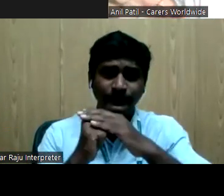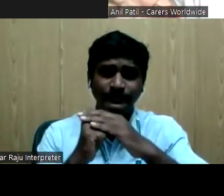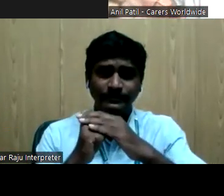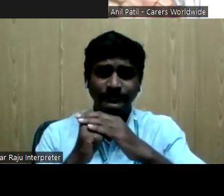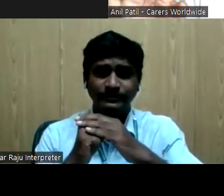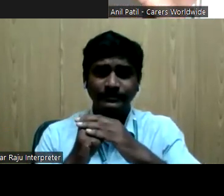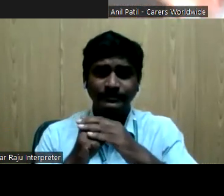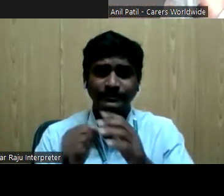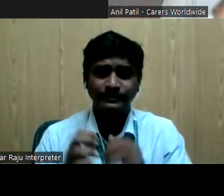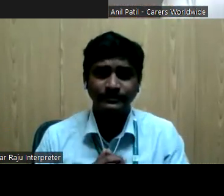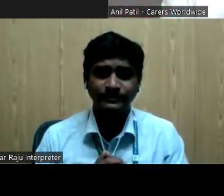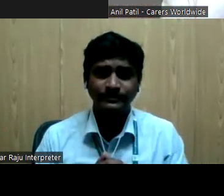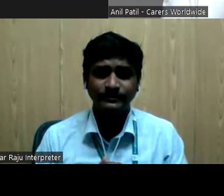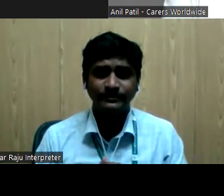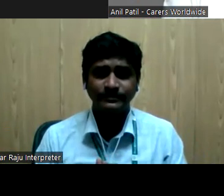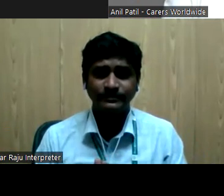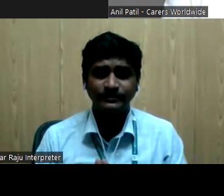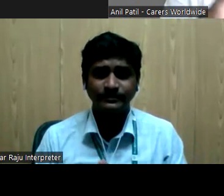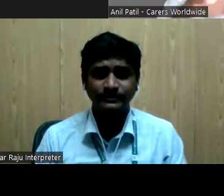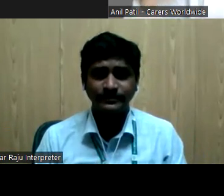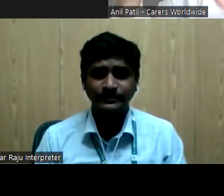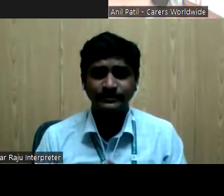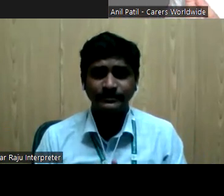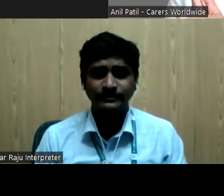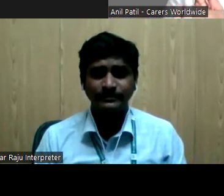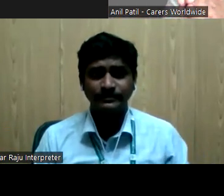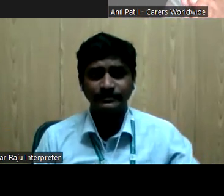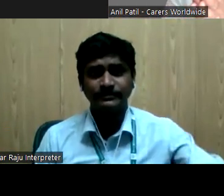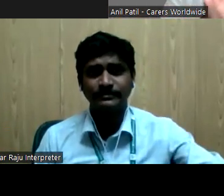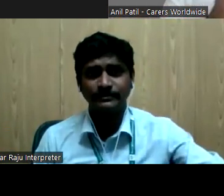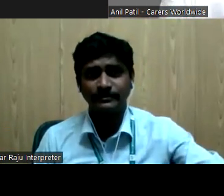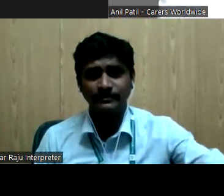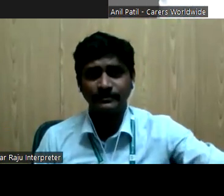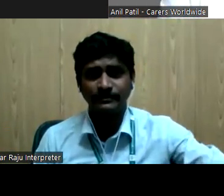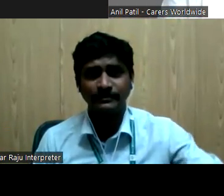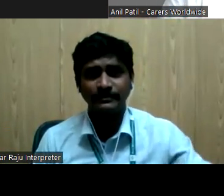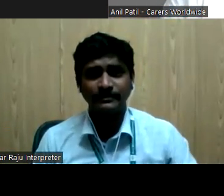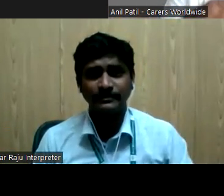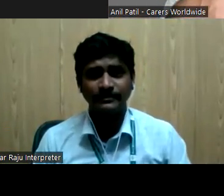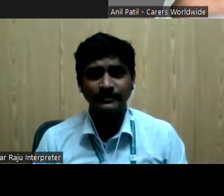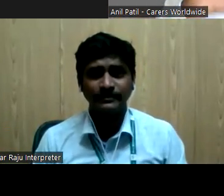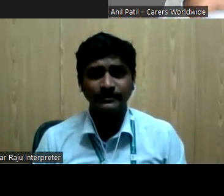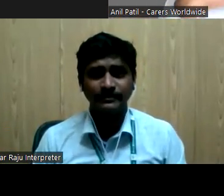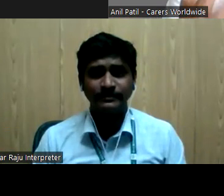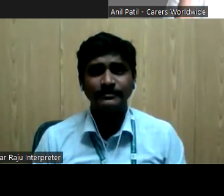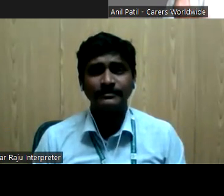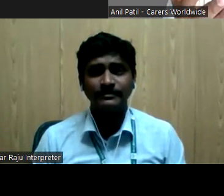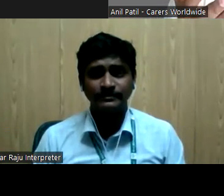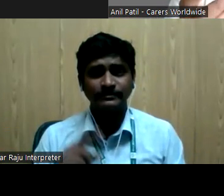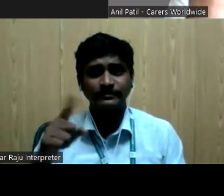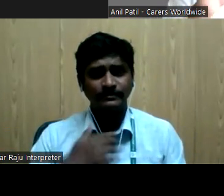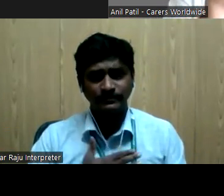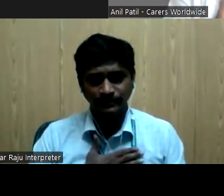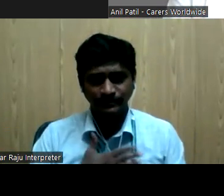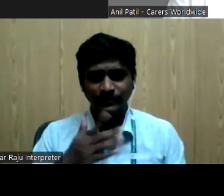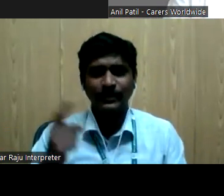all caregivers. Those who can participate, that is fine. Those who have the alternative caring arrangement, they can participate. And I'm delighted to share